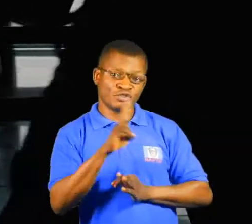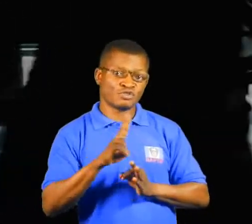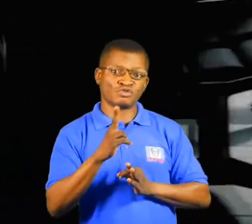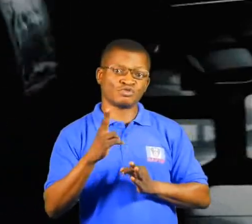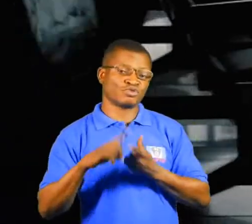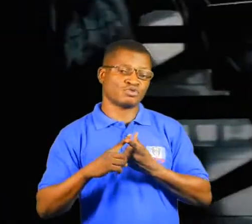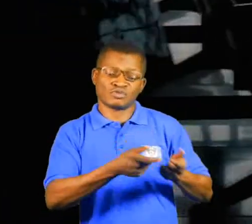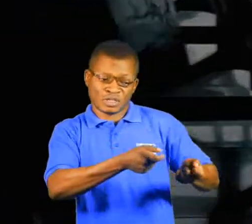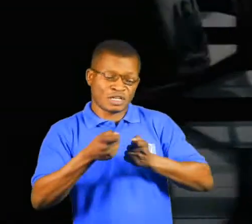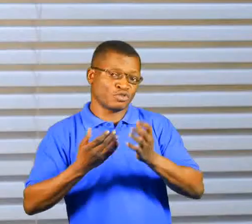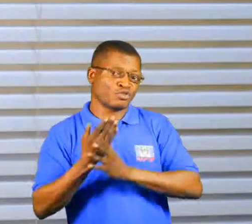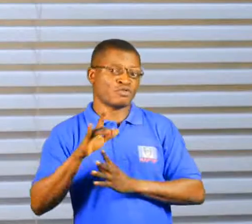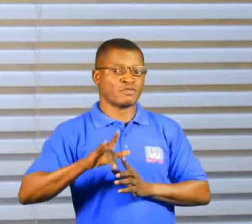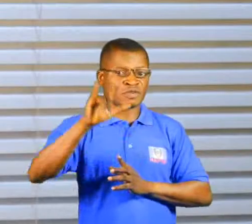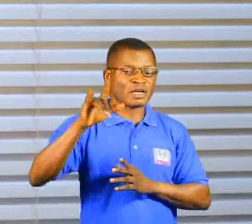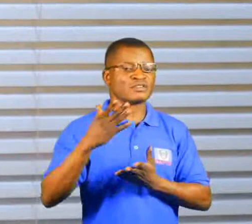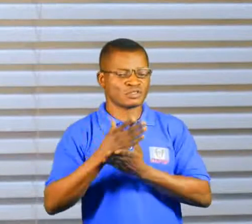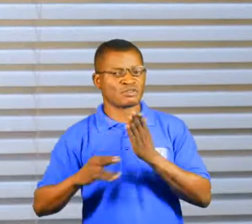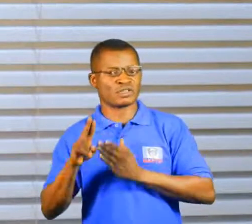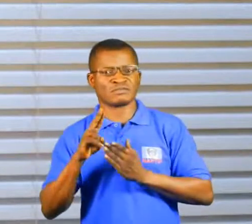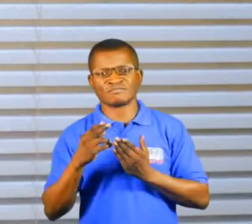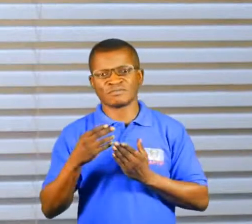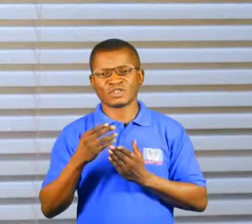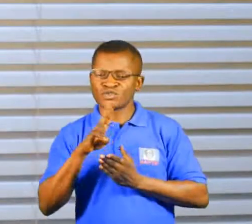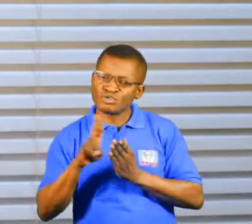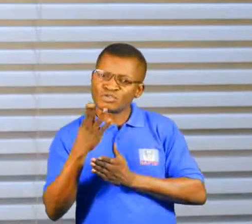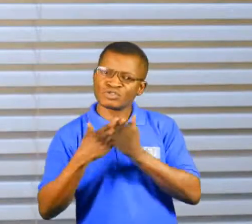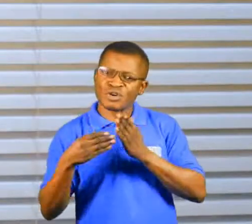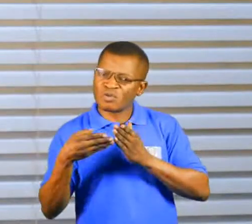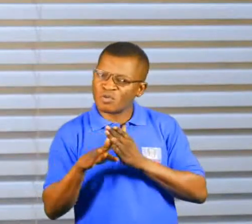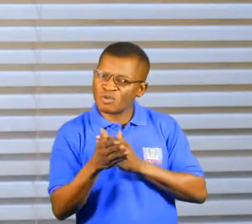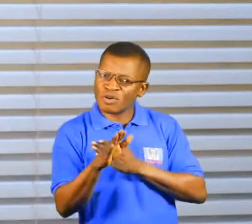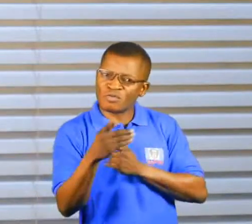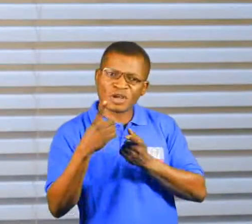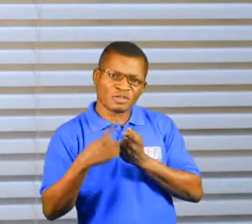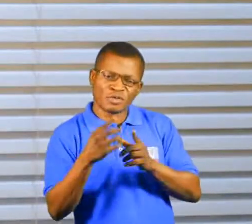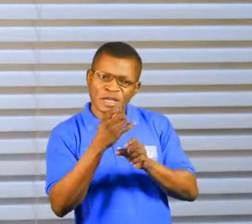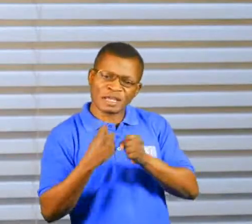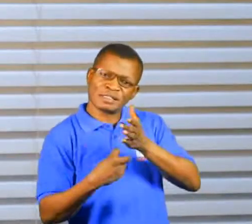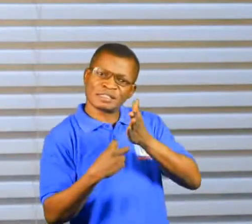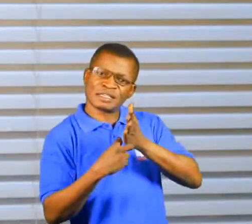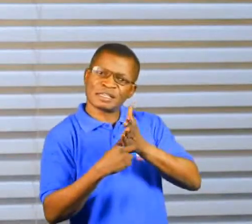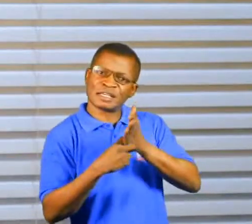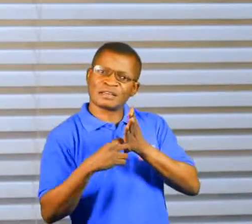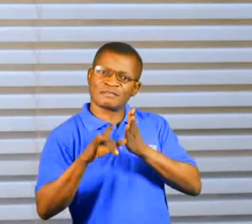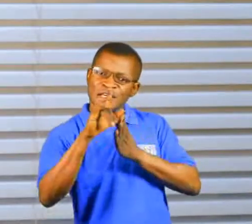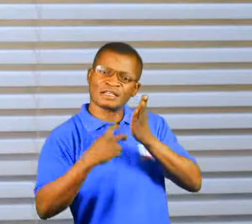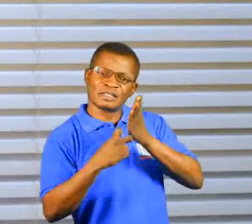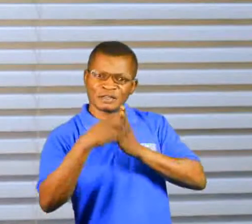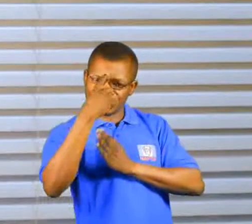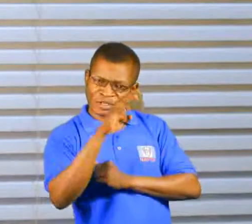are specialists that facilitate the tickets and the visas for them. And so